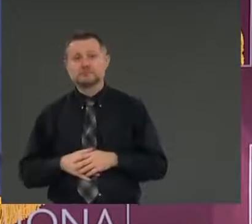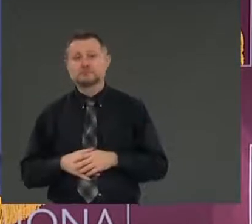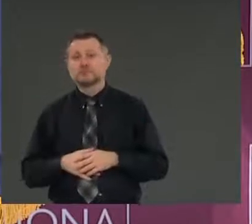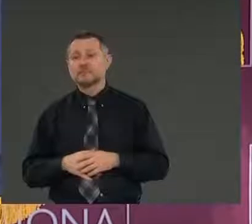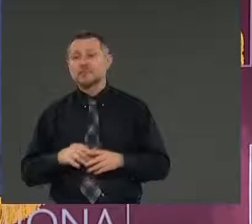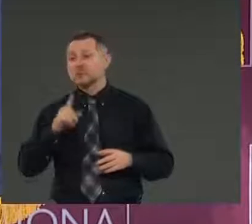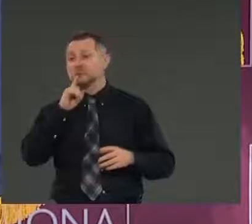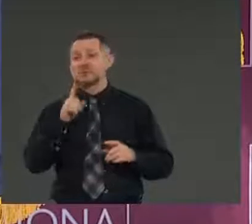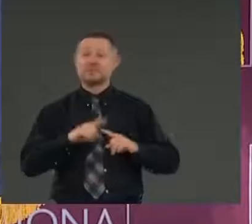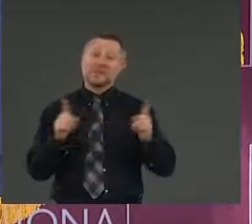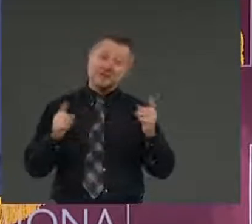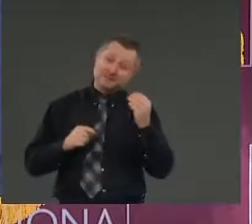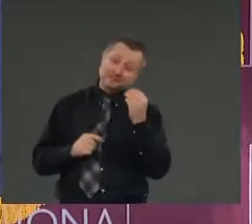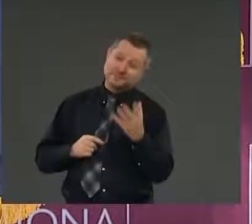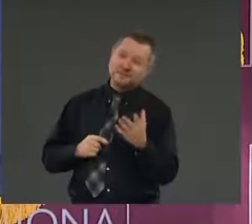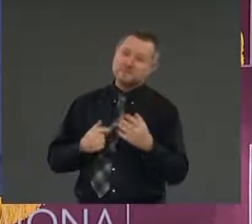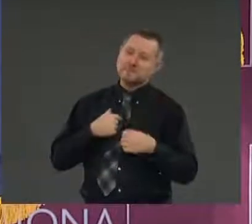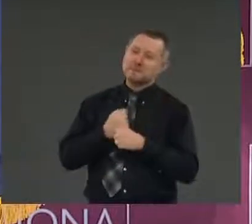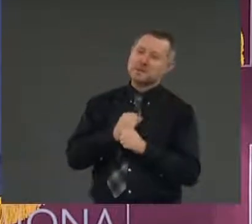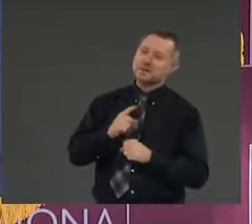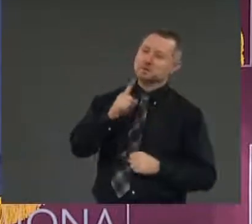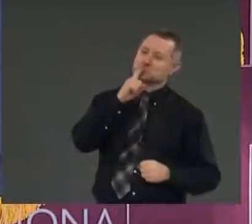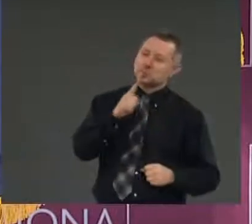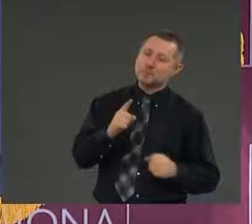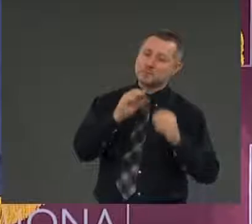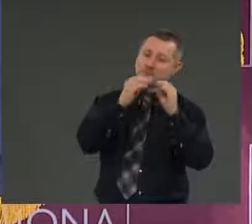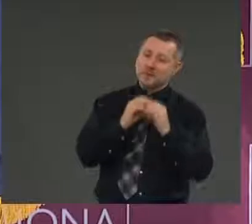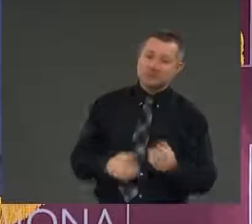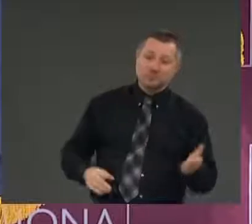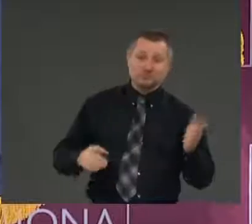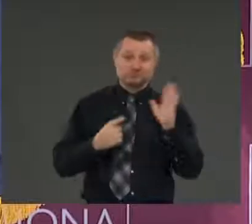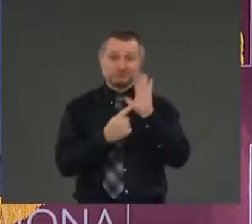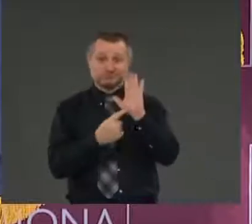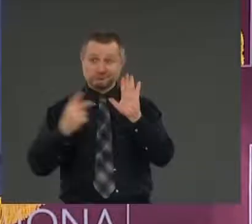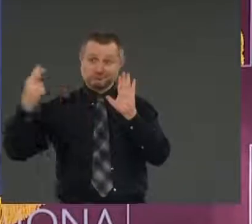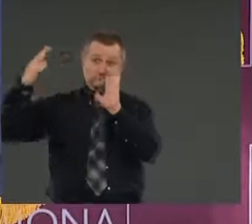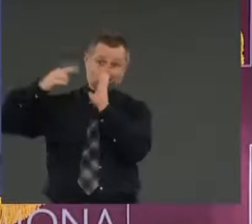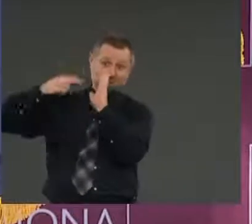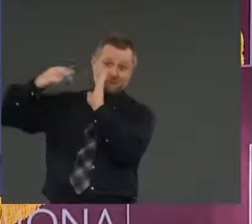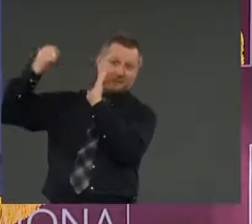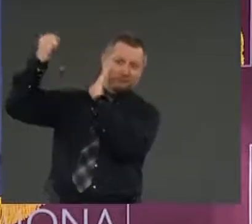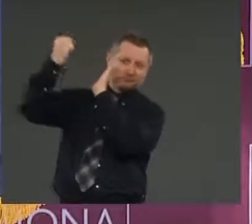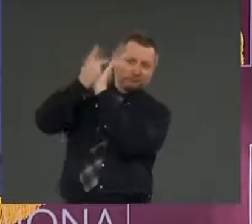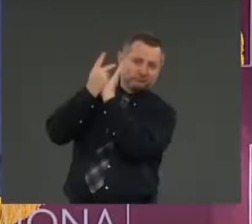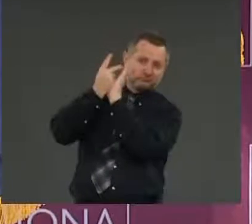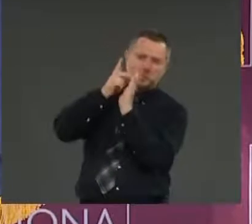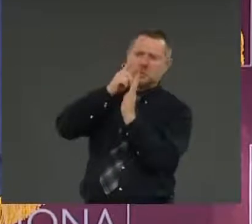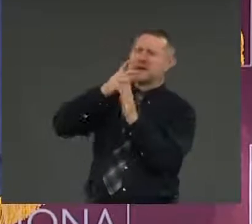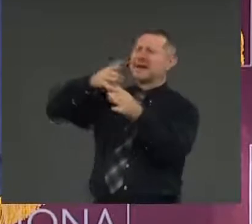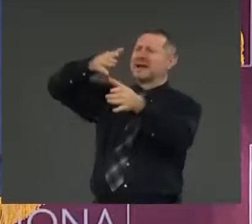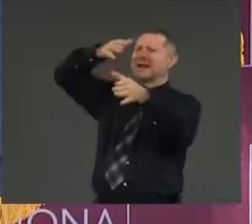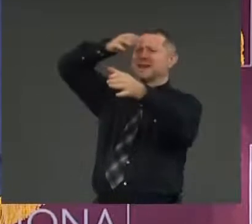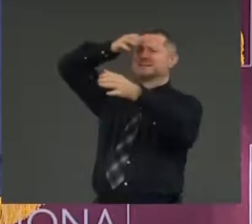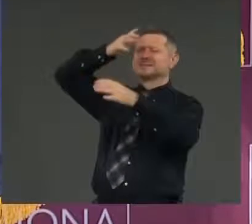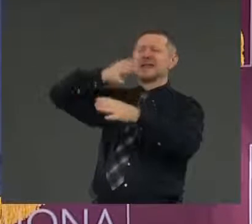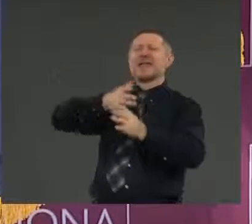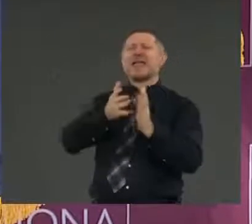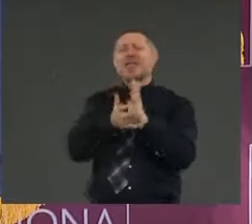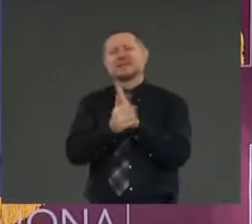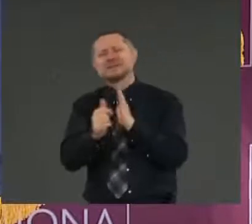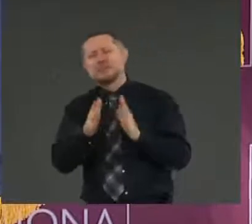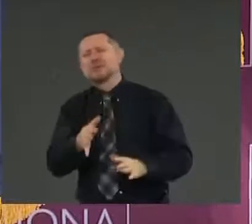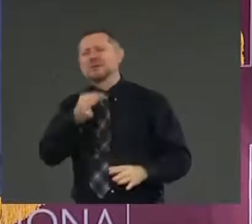But we want to make sure that the data was reviewed by all the experts. A